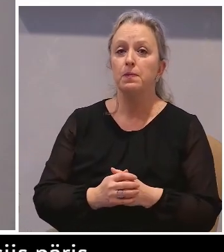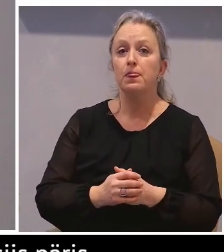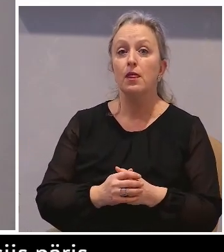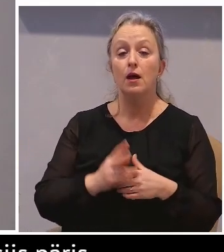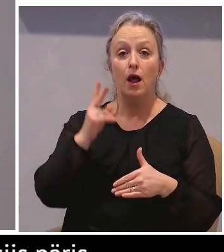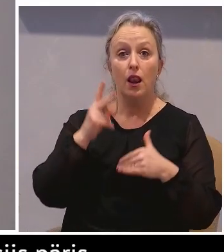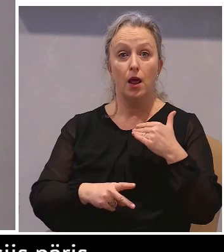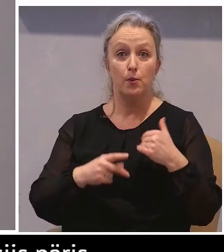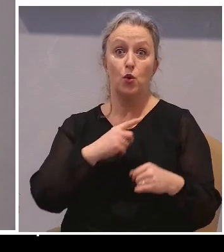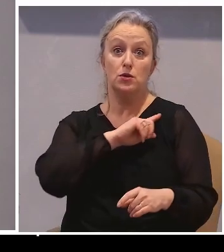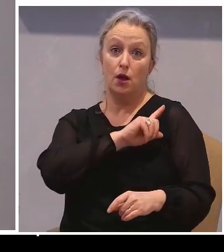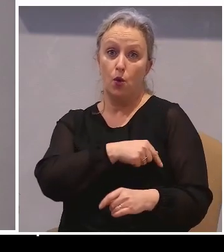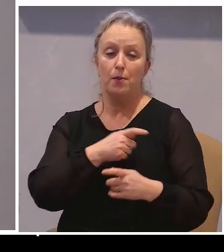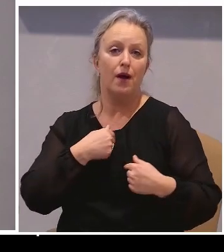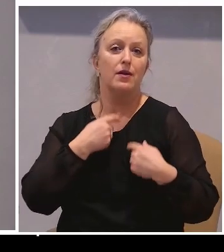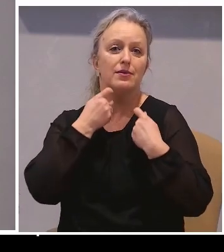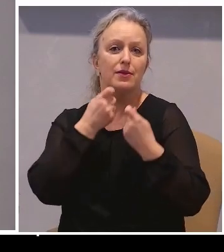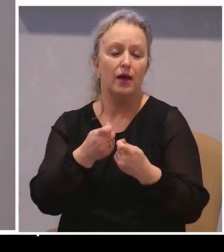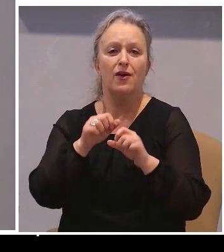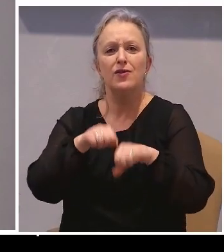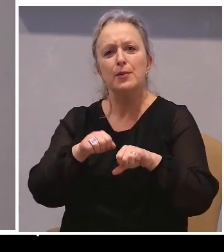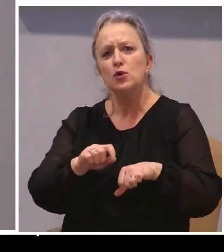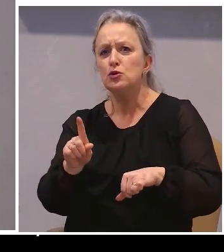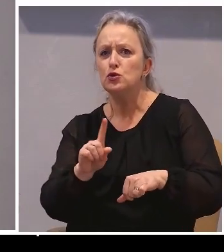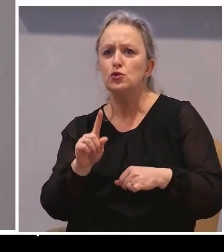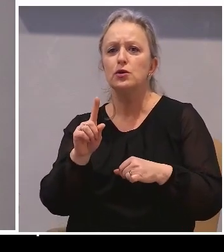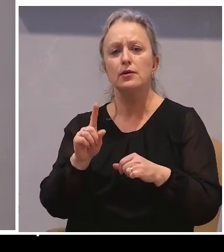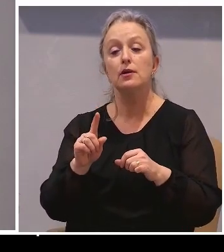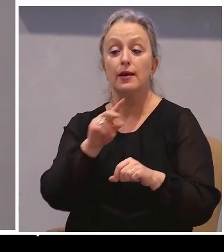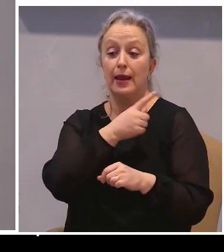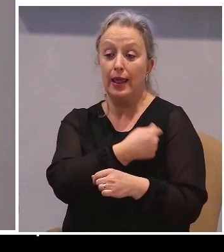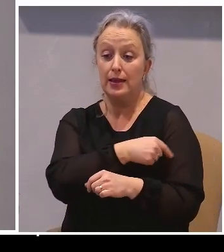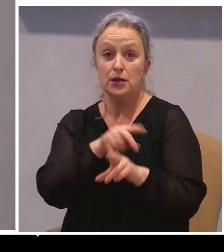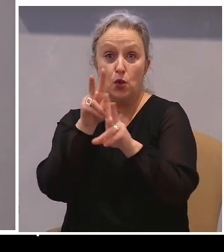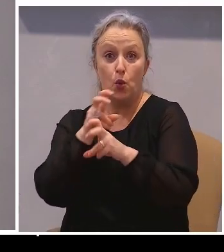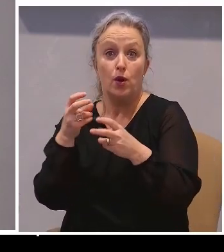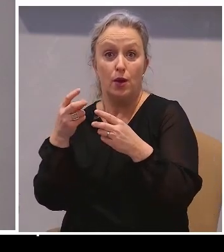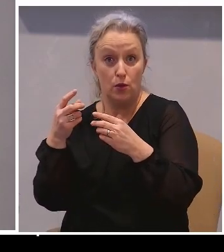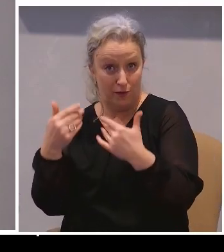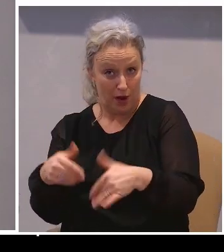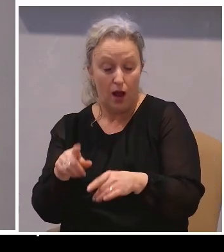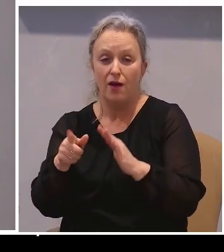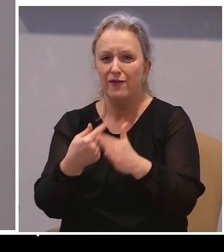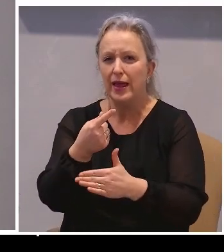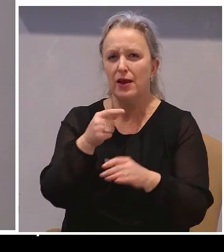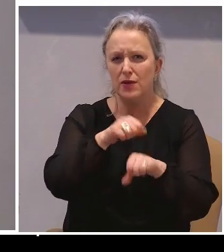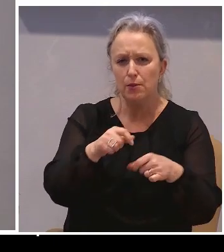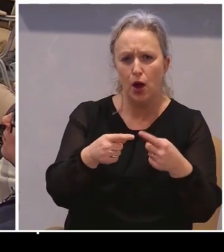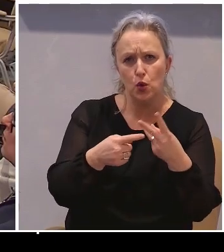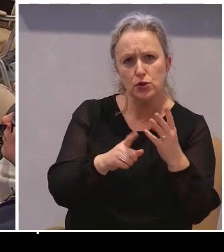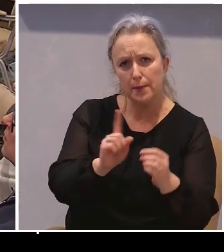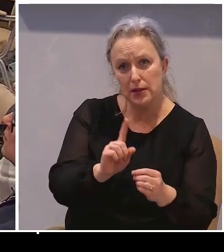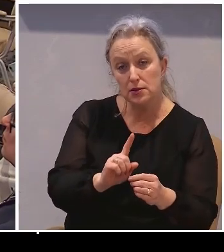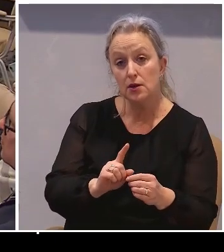lõpus, kui jõuame matured. millised Children võimalused are peale developing. uuringute veel on, In the end, kättesaadavusprogramm. I will speak about other opportunities